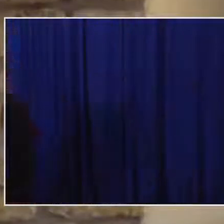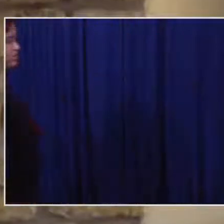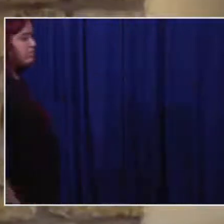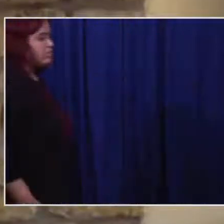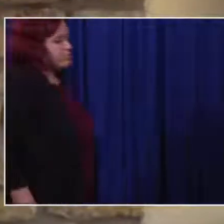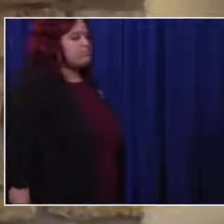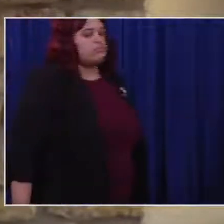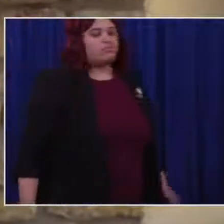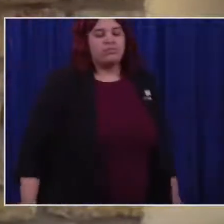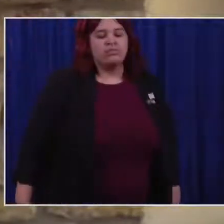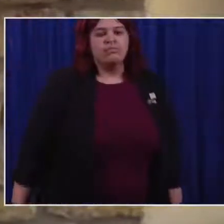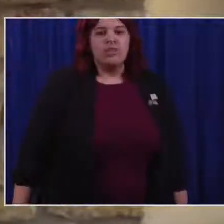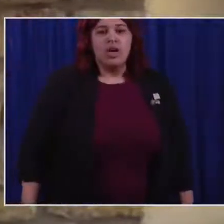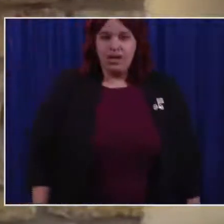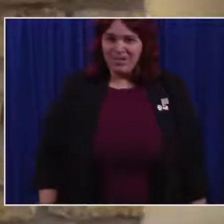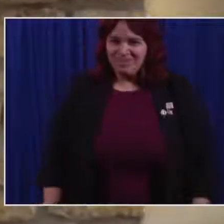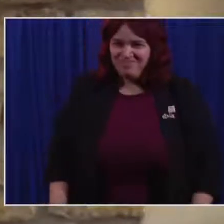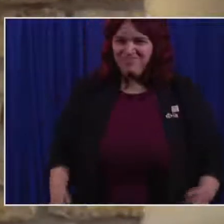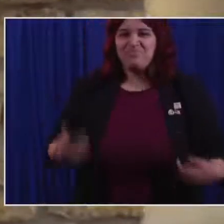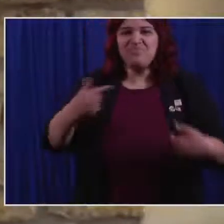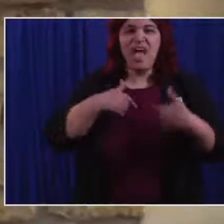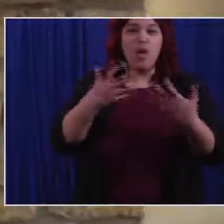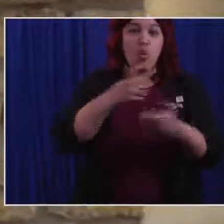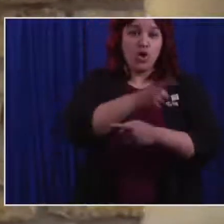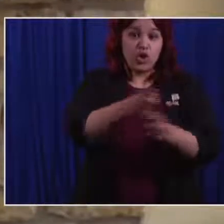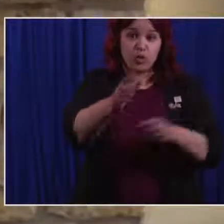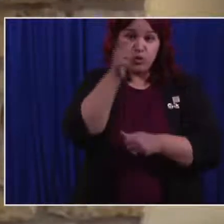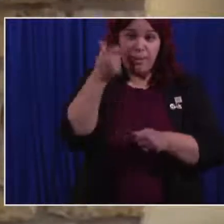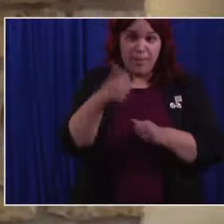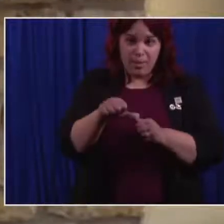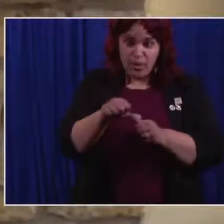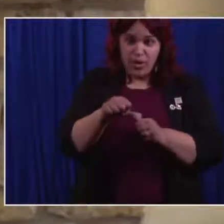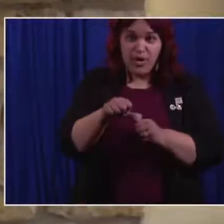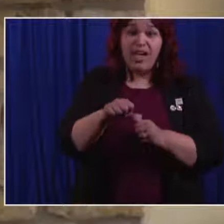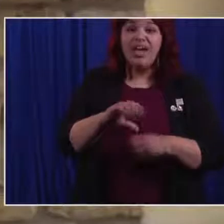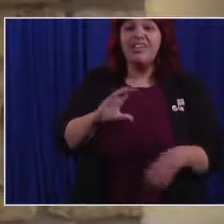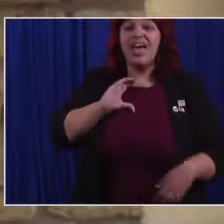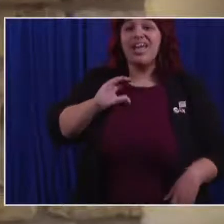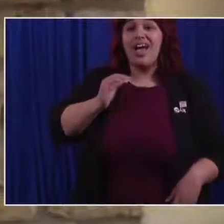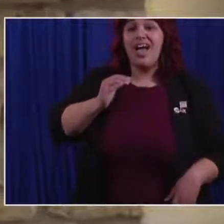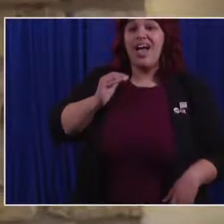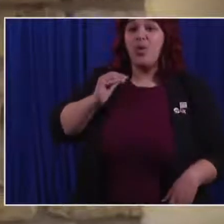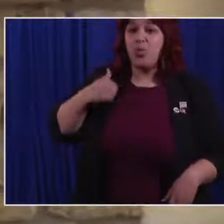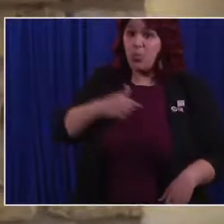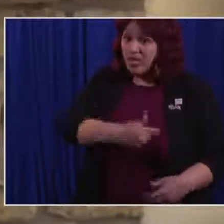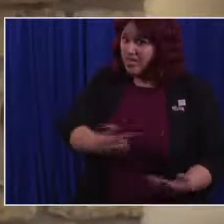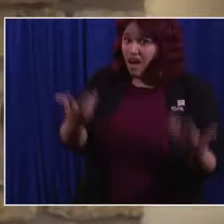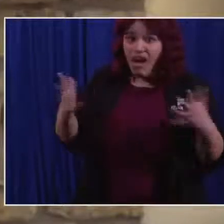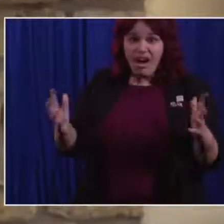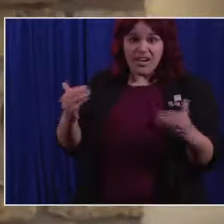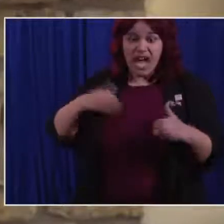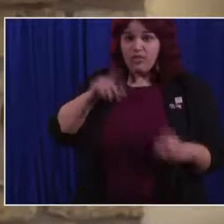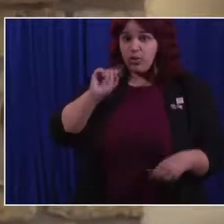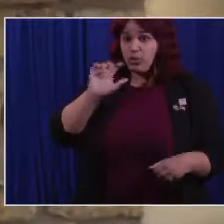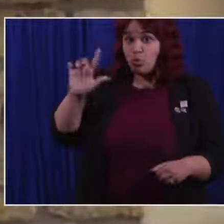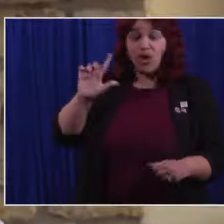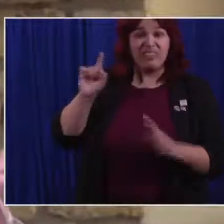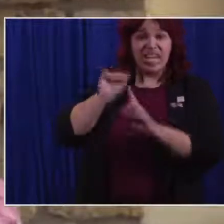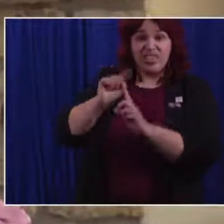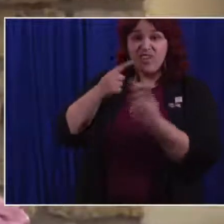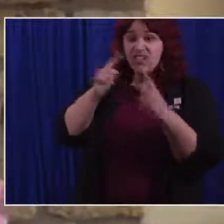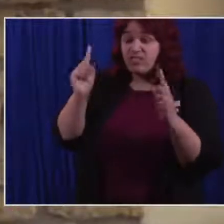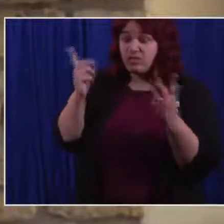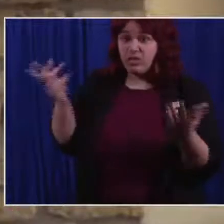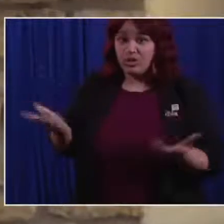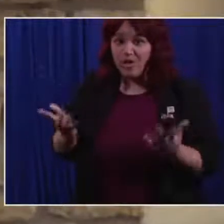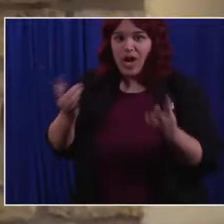the vaccine. That's offense. We're on offense. But we can't give up our defensive tools until we've overcome